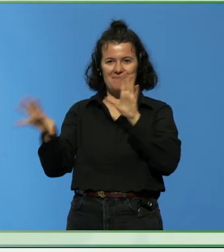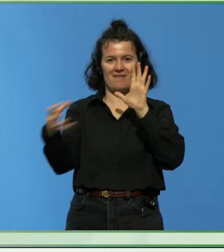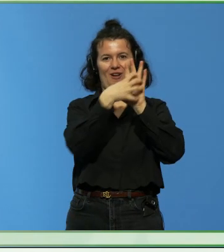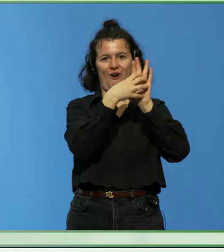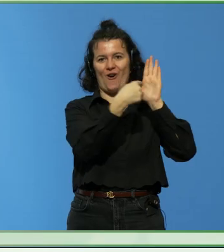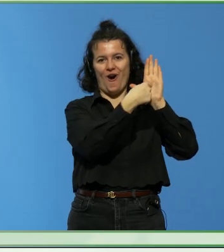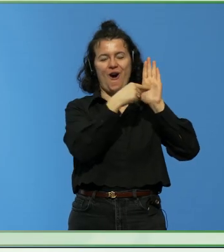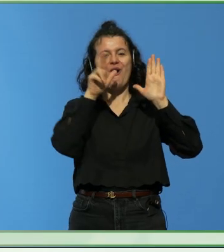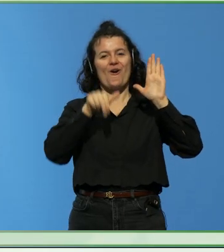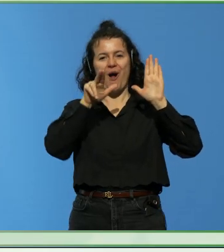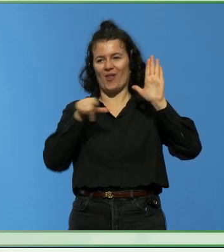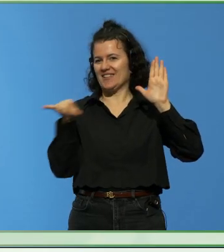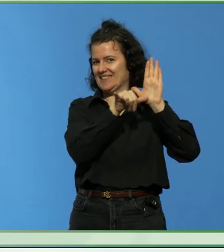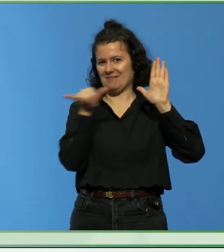hips.